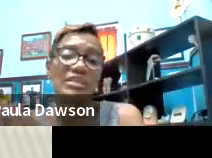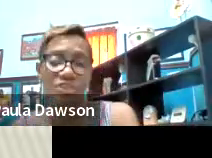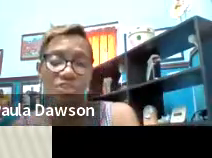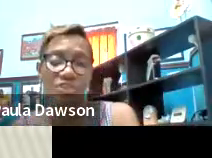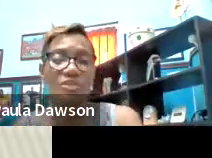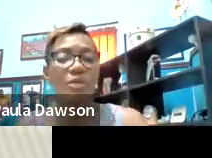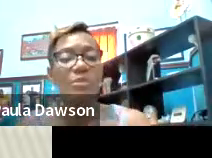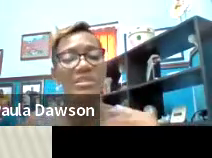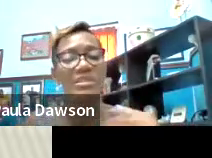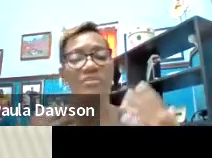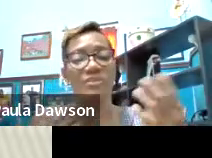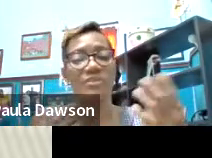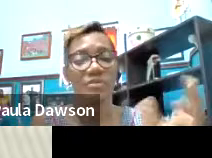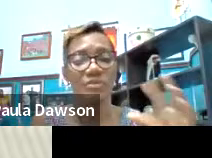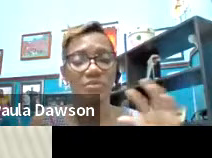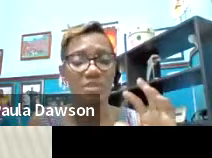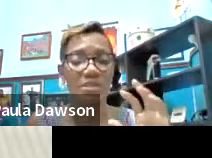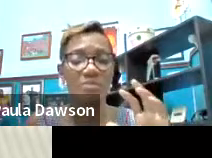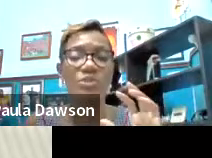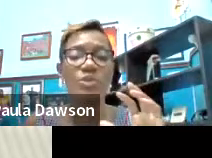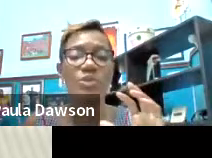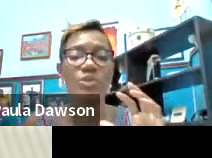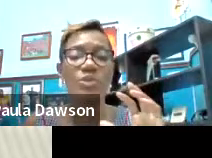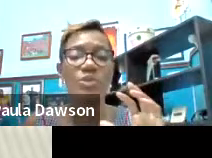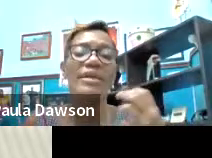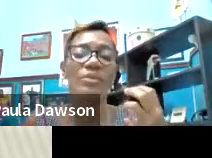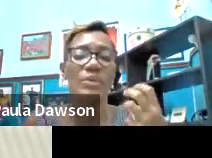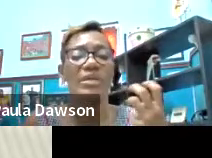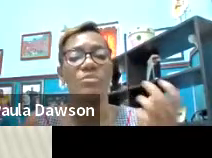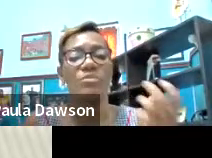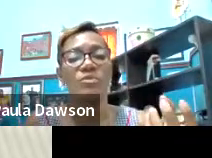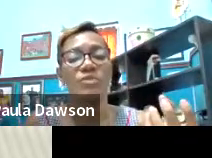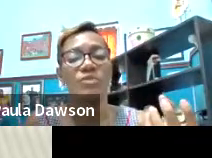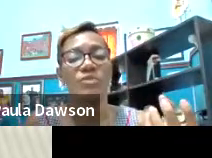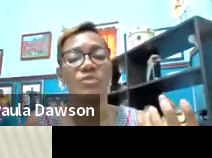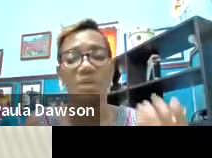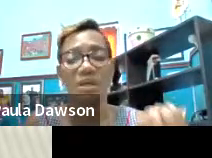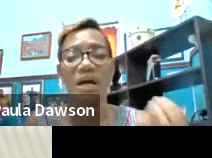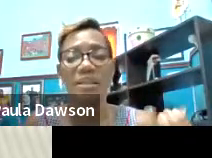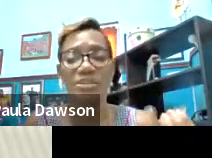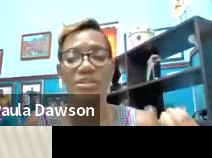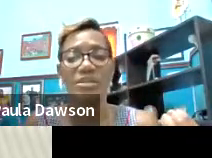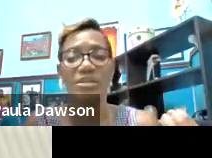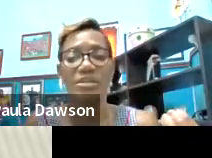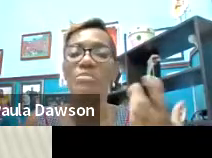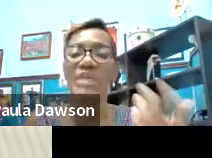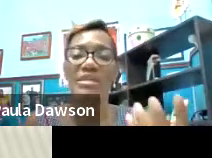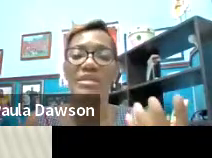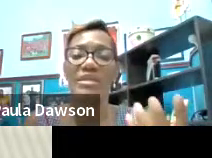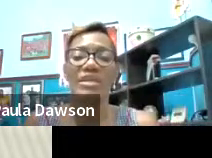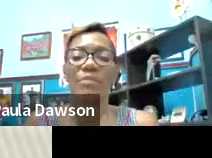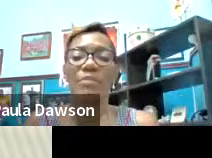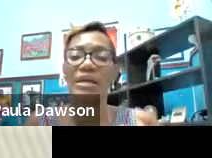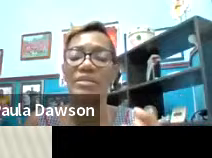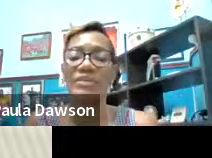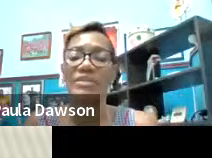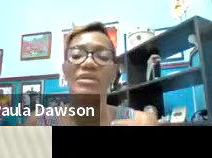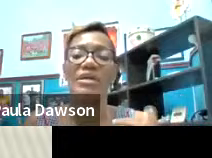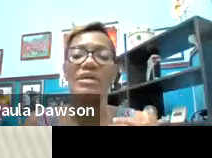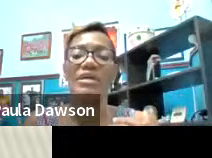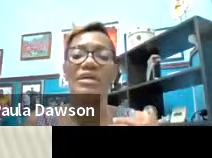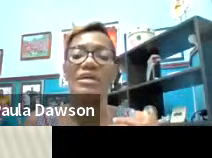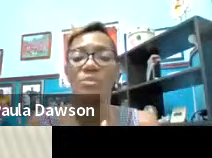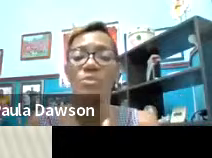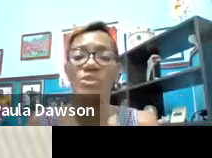need medication. But then if the 3 steps don't work, then we can move on to pharmacology, which is medication like